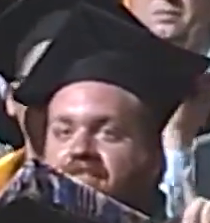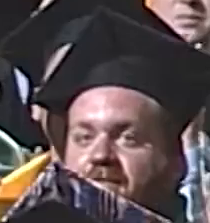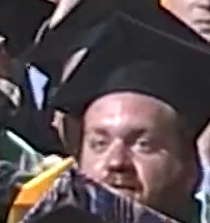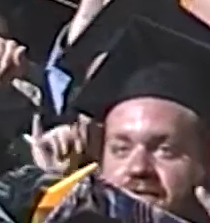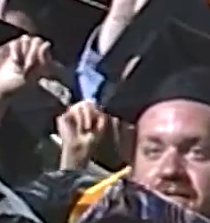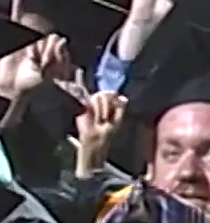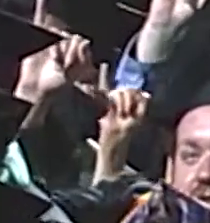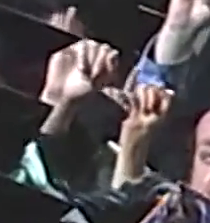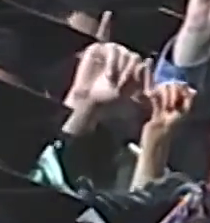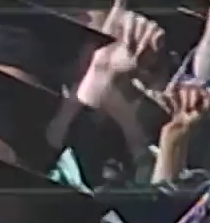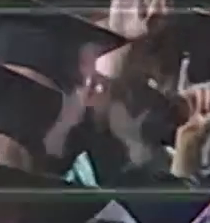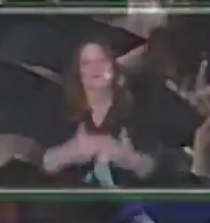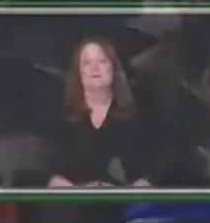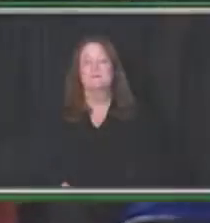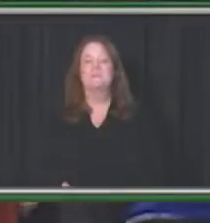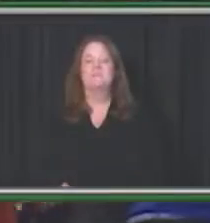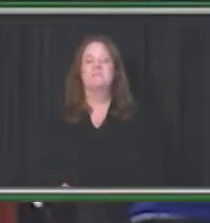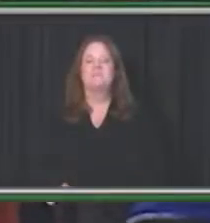Thank you.